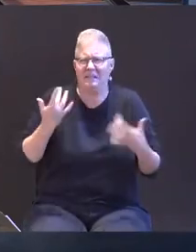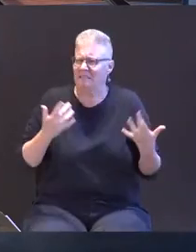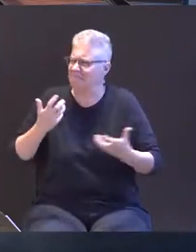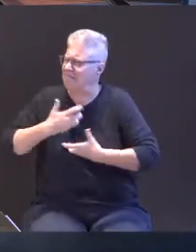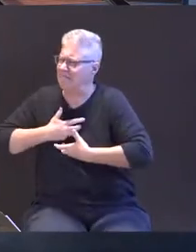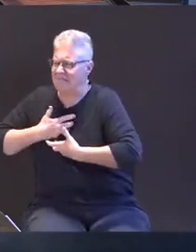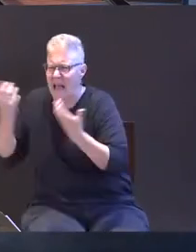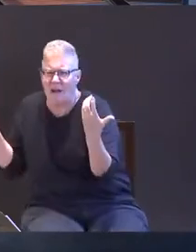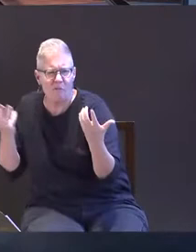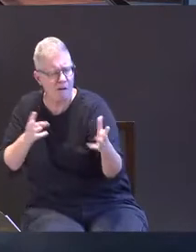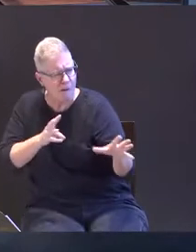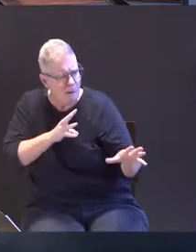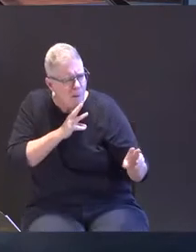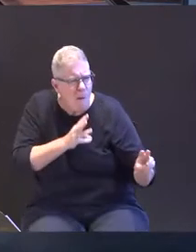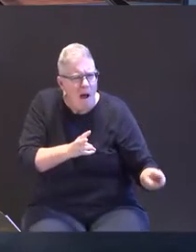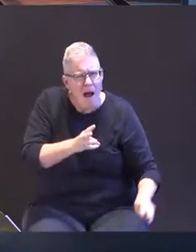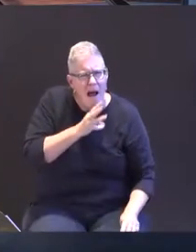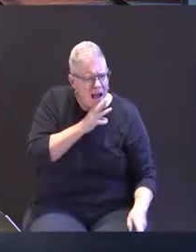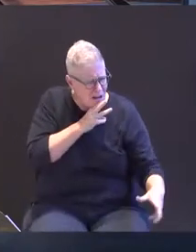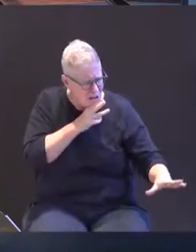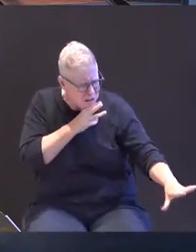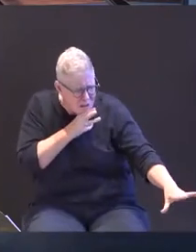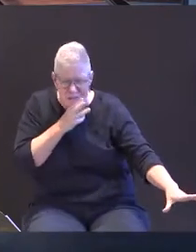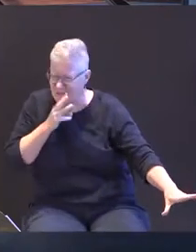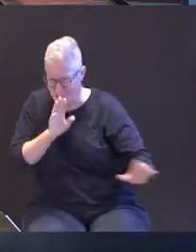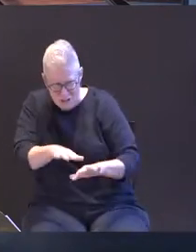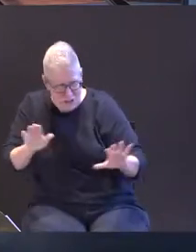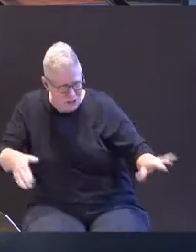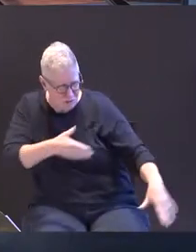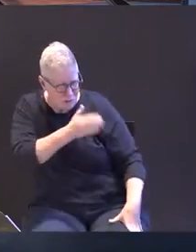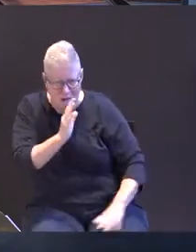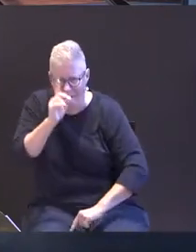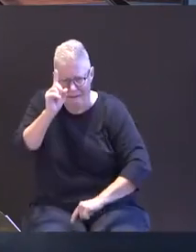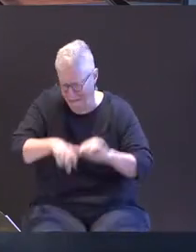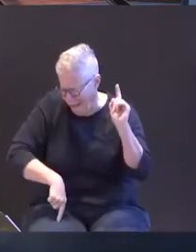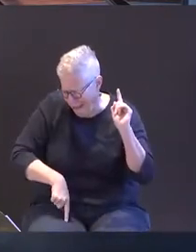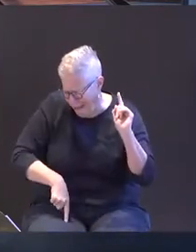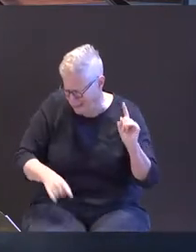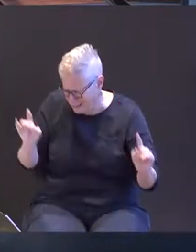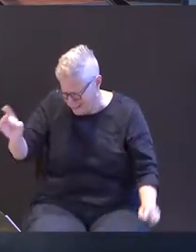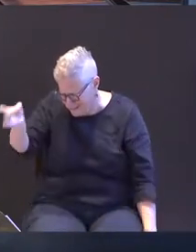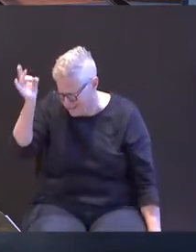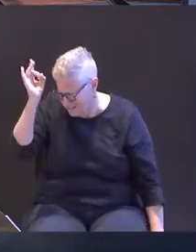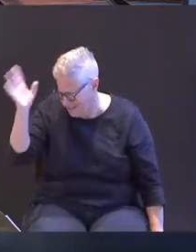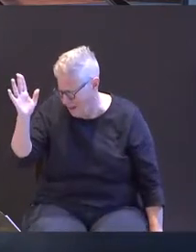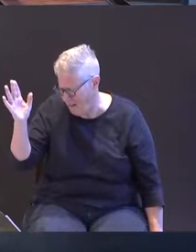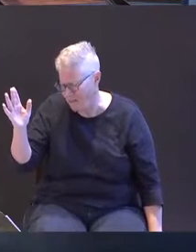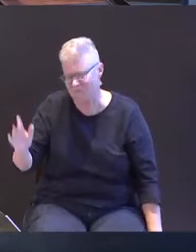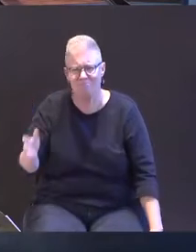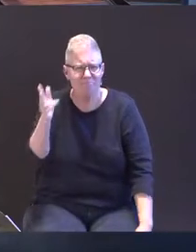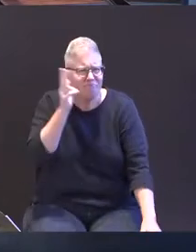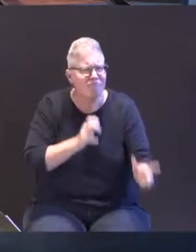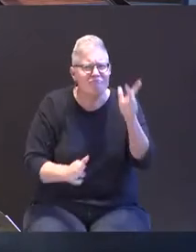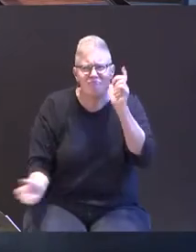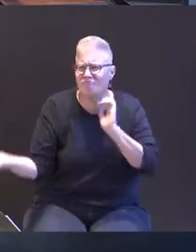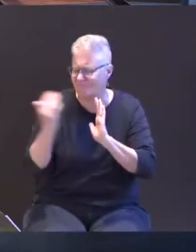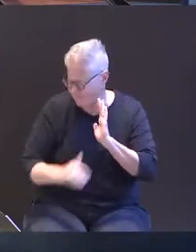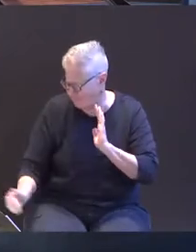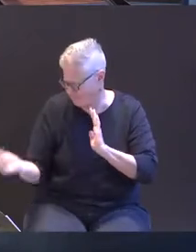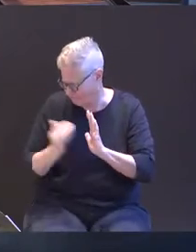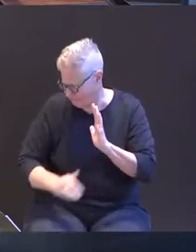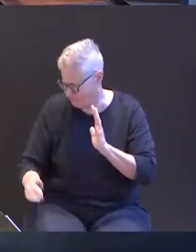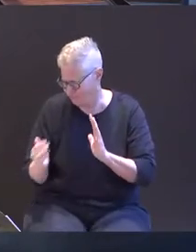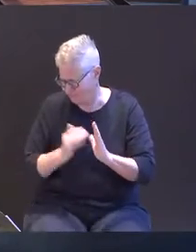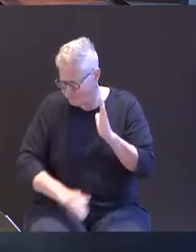our children can't drink. You've heard it hundreds of times. You say